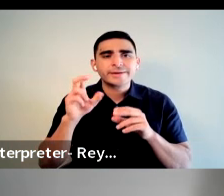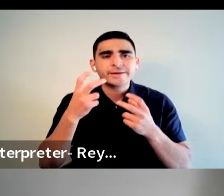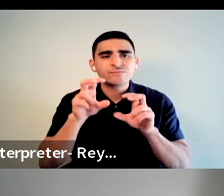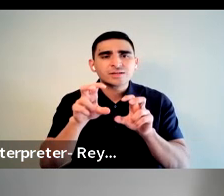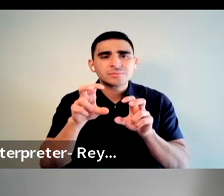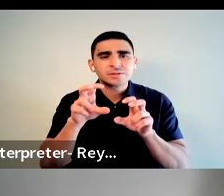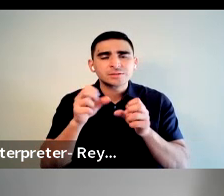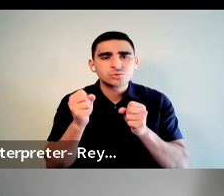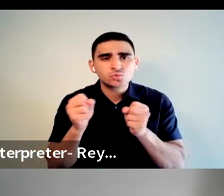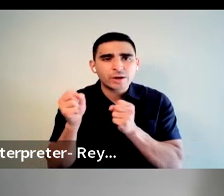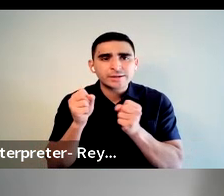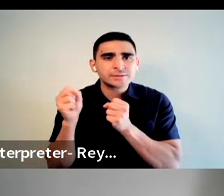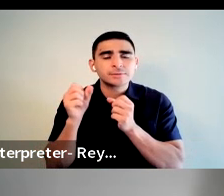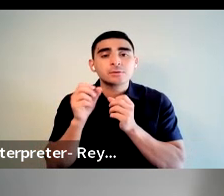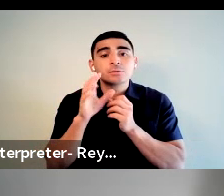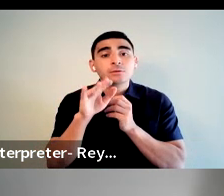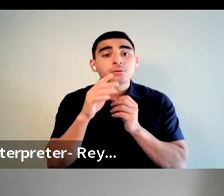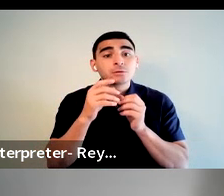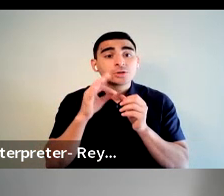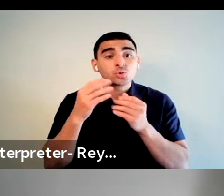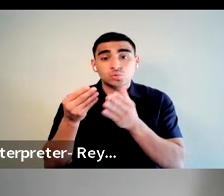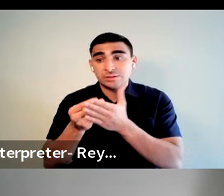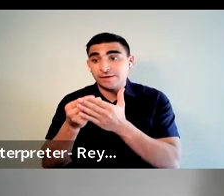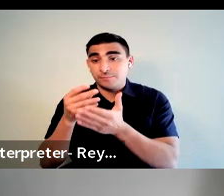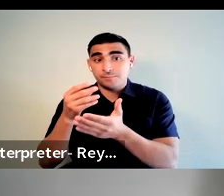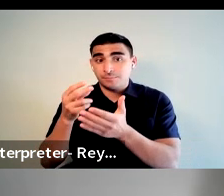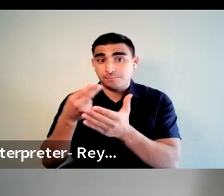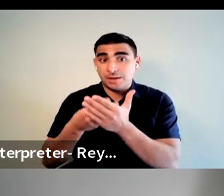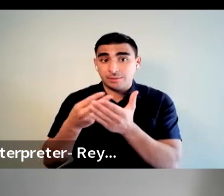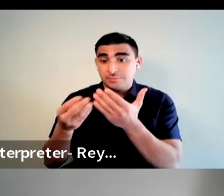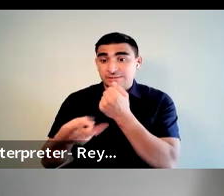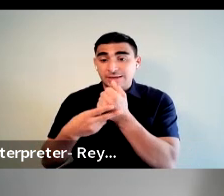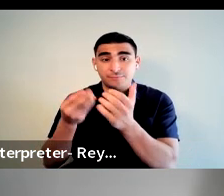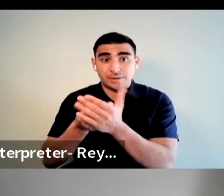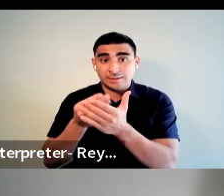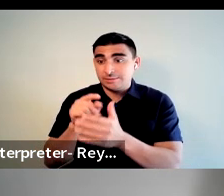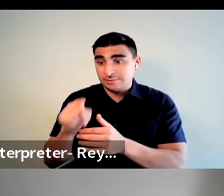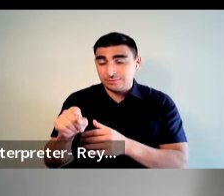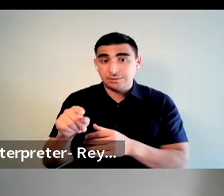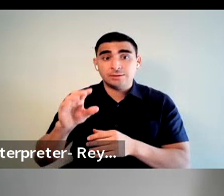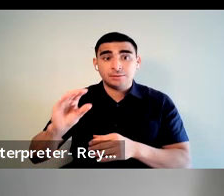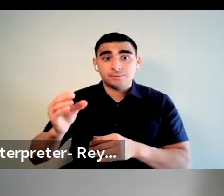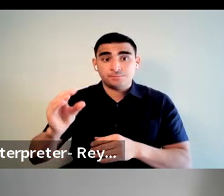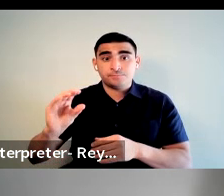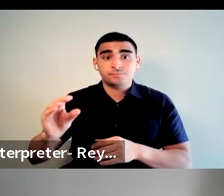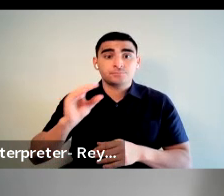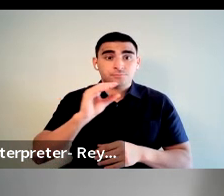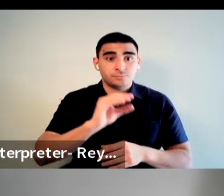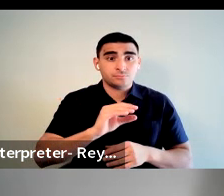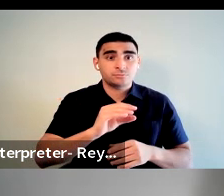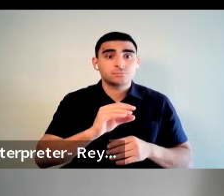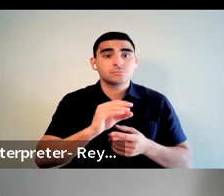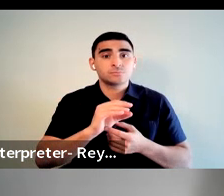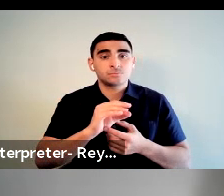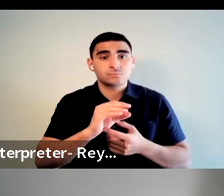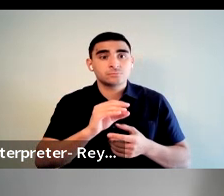Collaborative. As you save money in one area, how do you redistribute those dollars for more front-end prevention